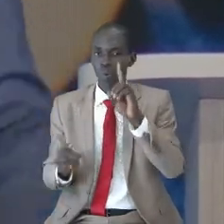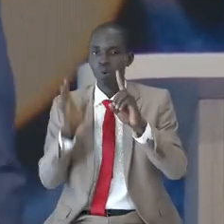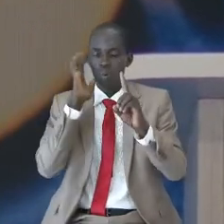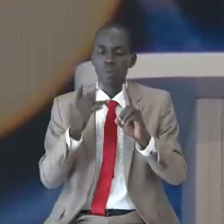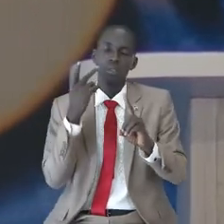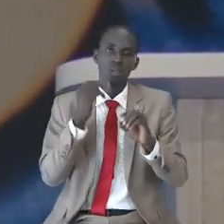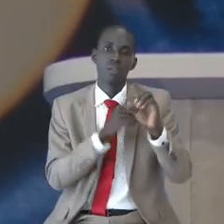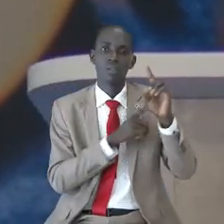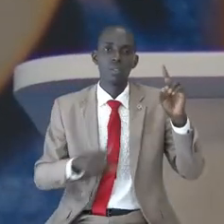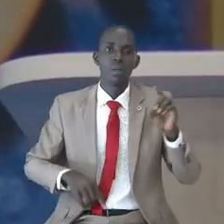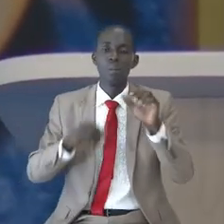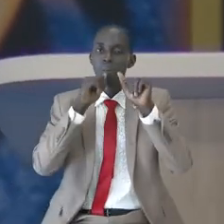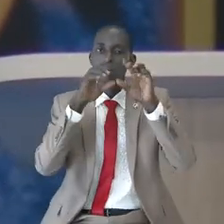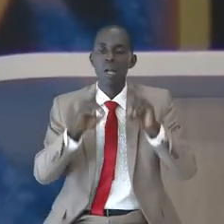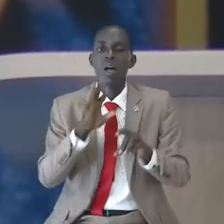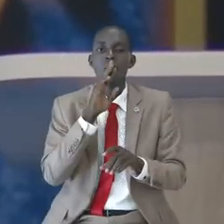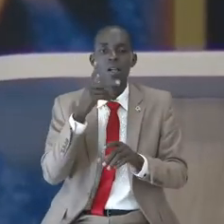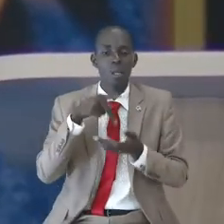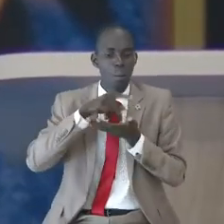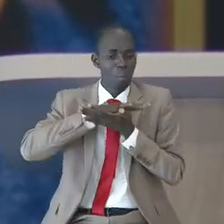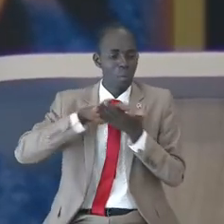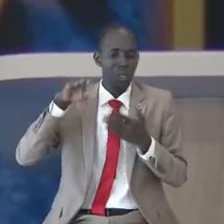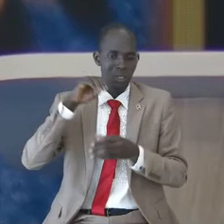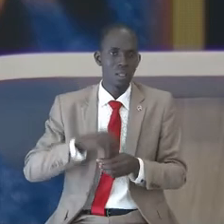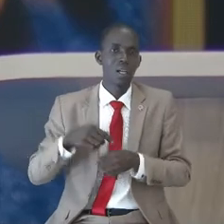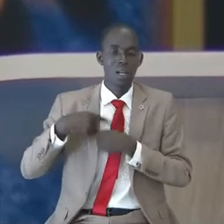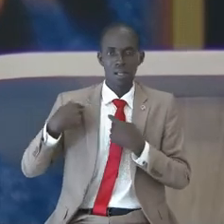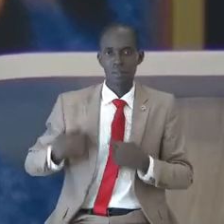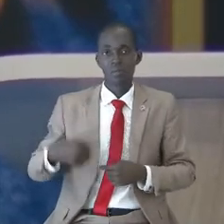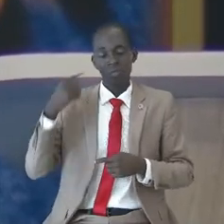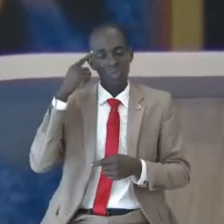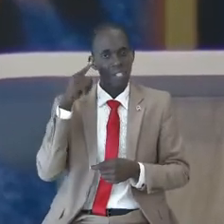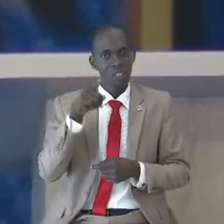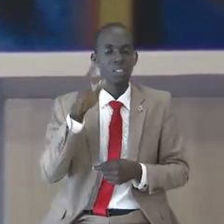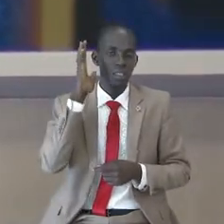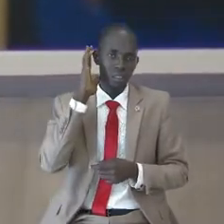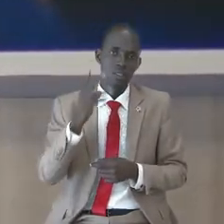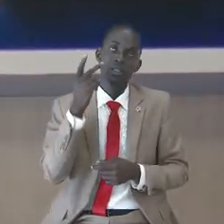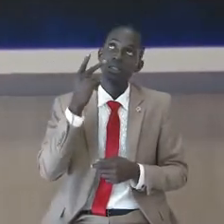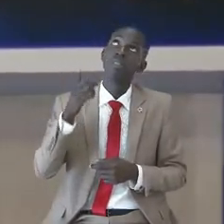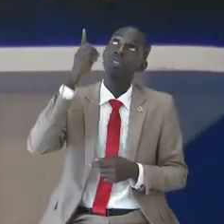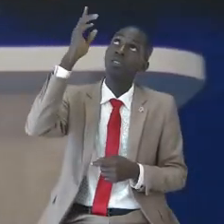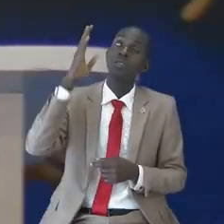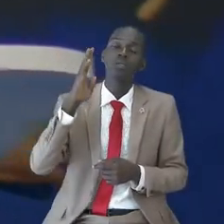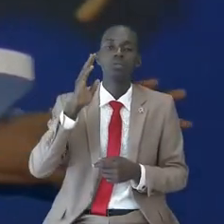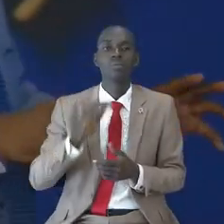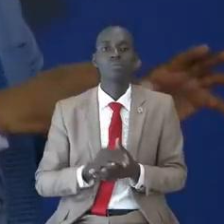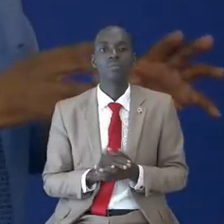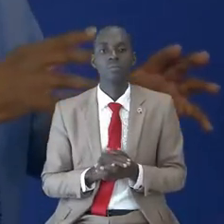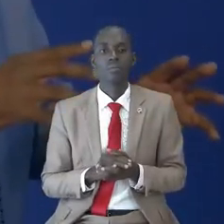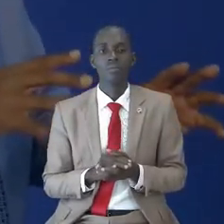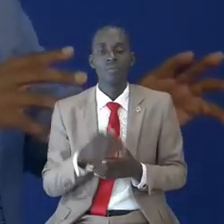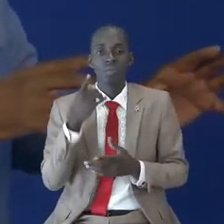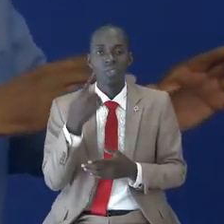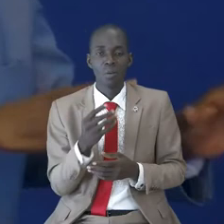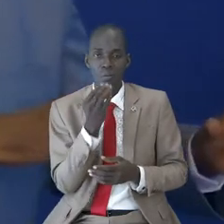Lord. Blessed are the pure in heart, for they shall see God. The